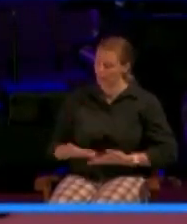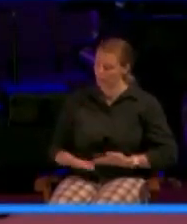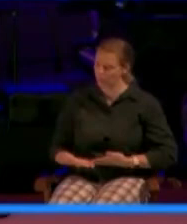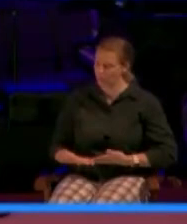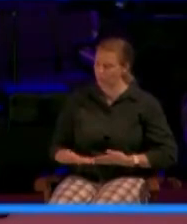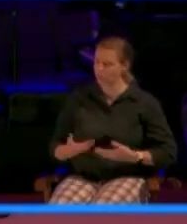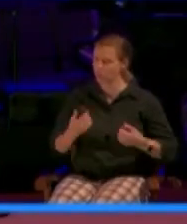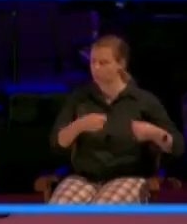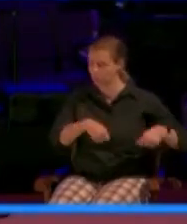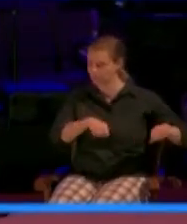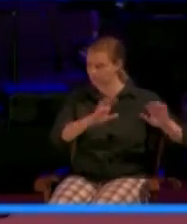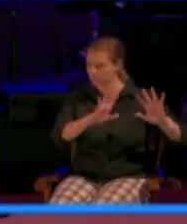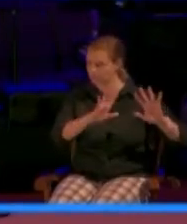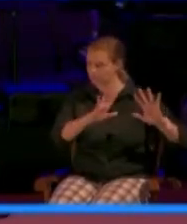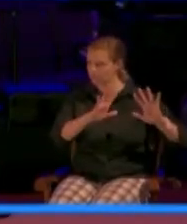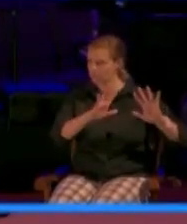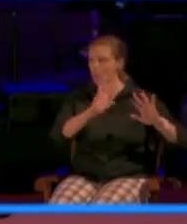preachers.